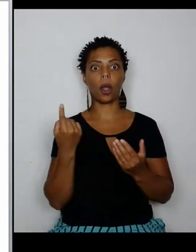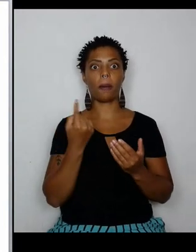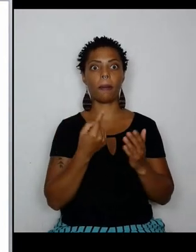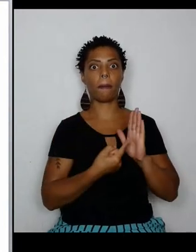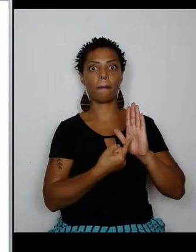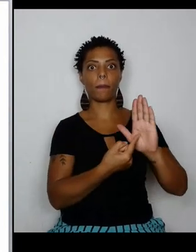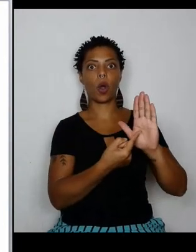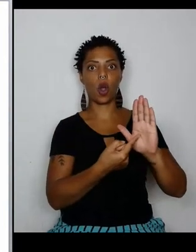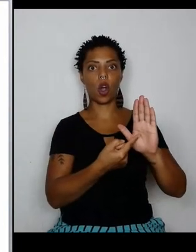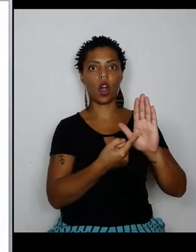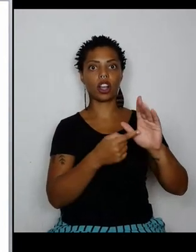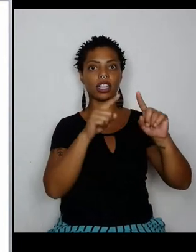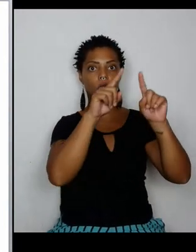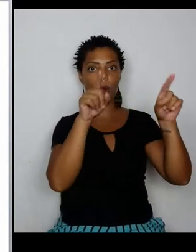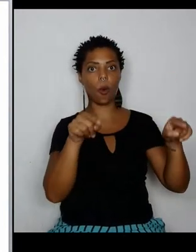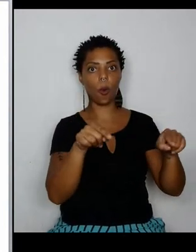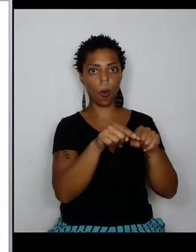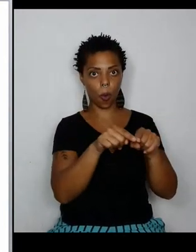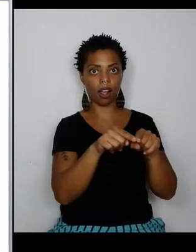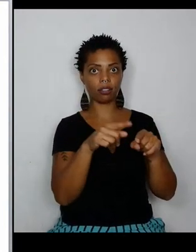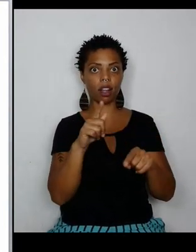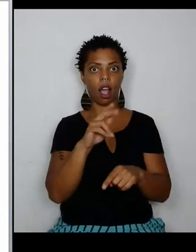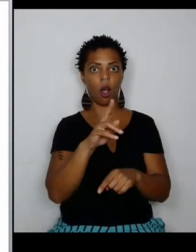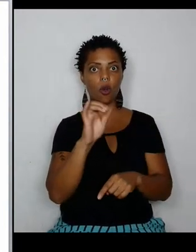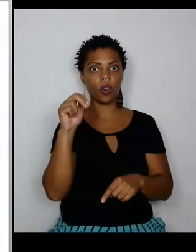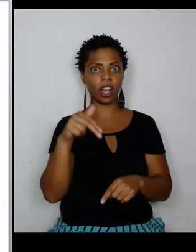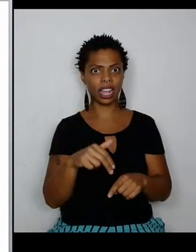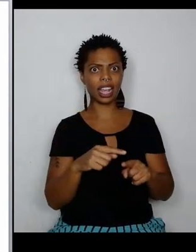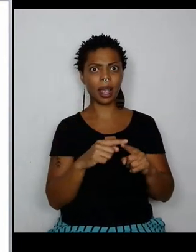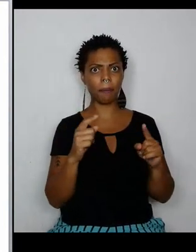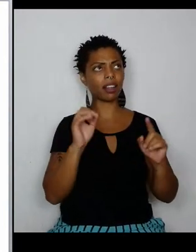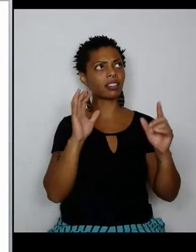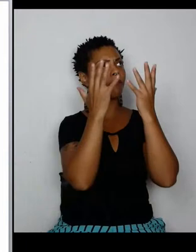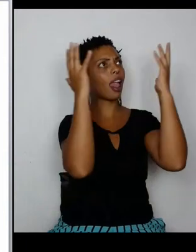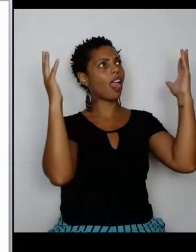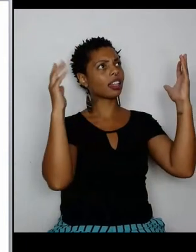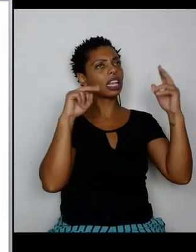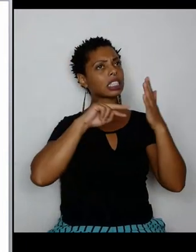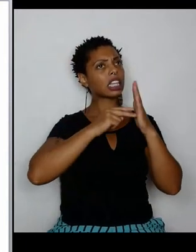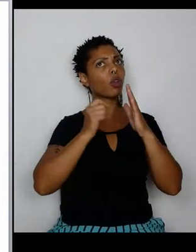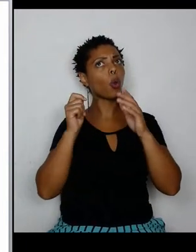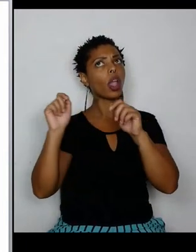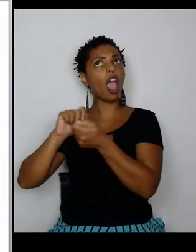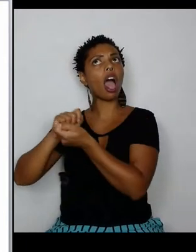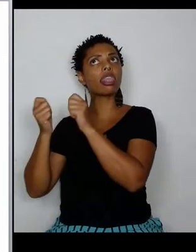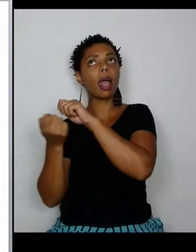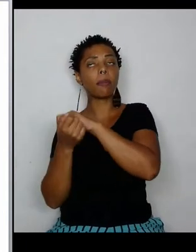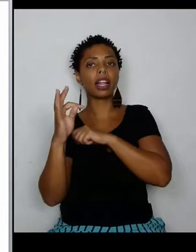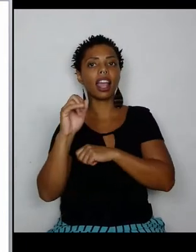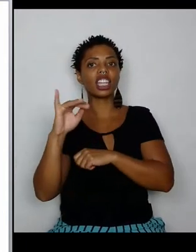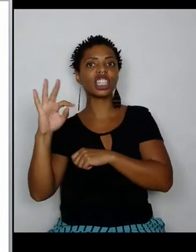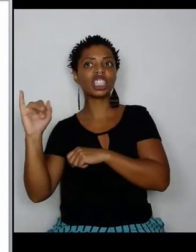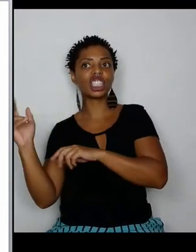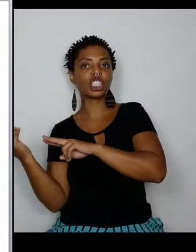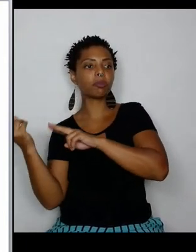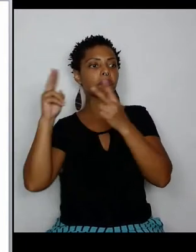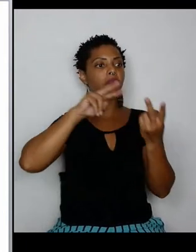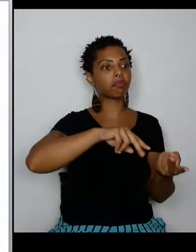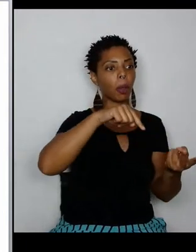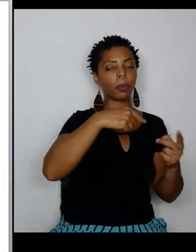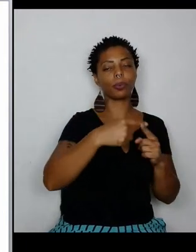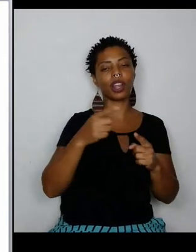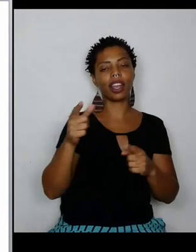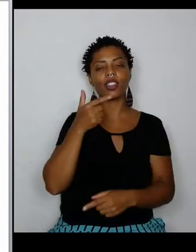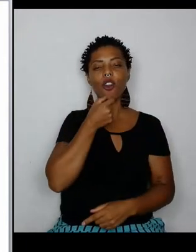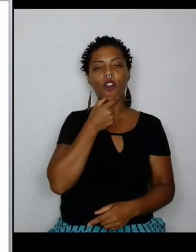is it not possible to inaugurate a go gun amidst tropical plants to restore to the canvas brought from tahiti the particular